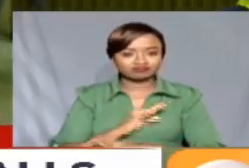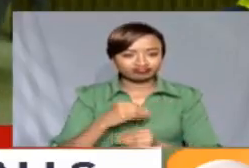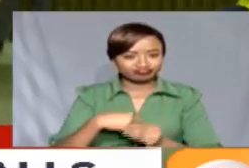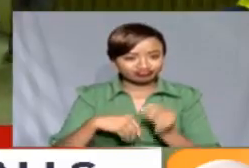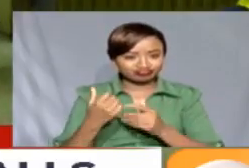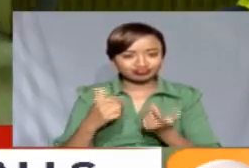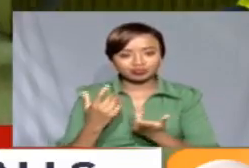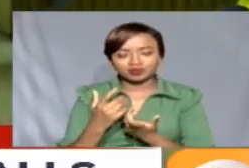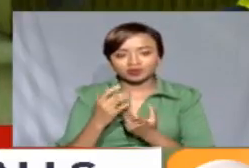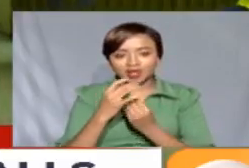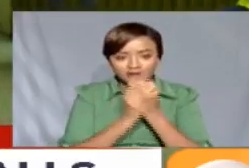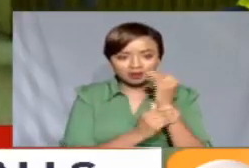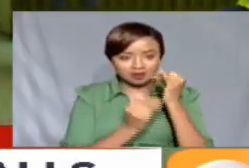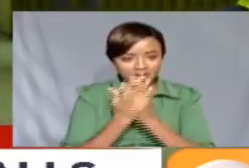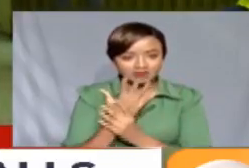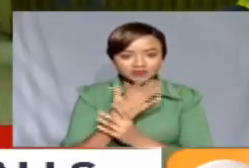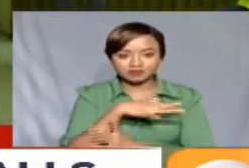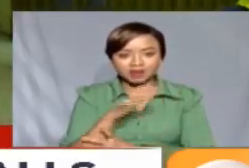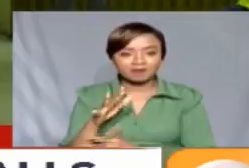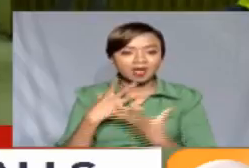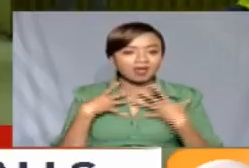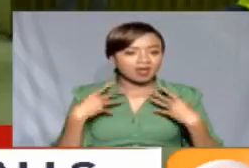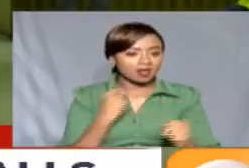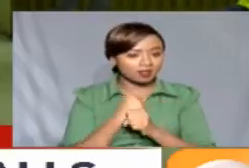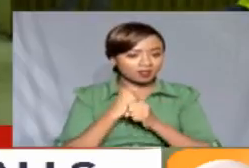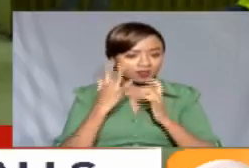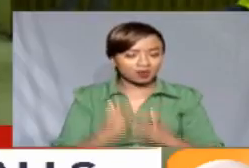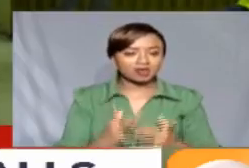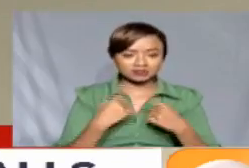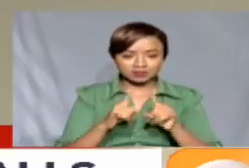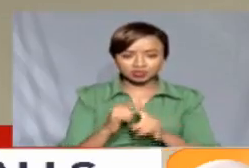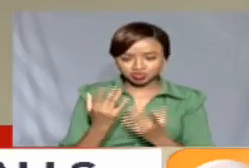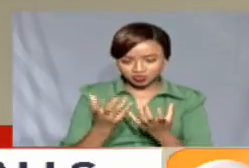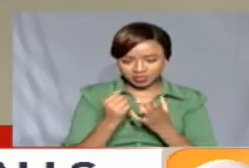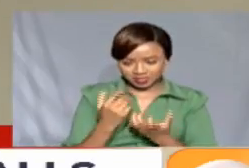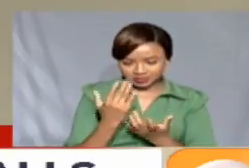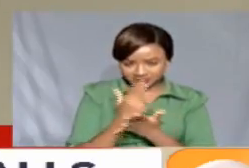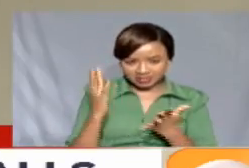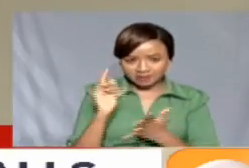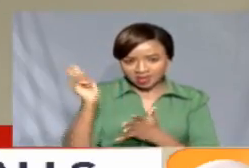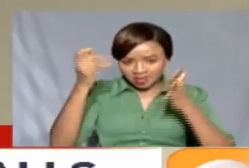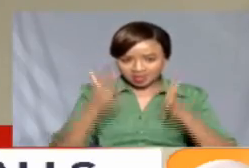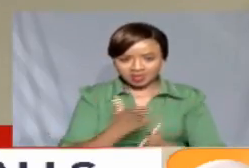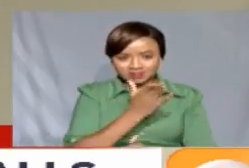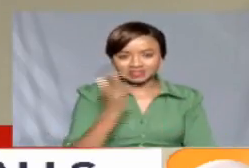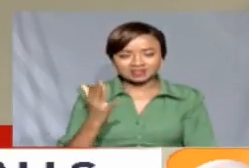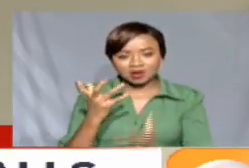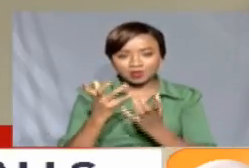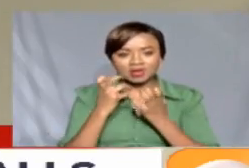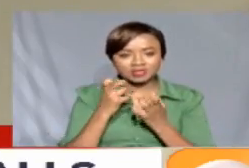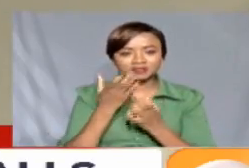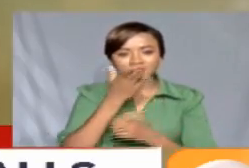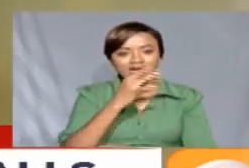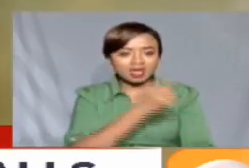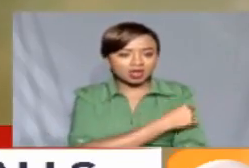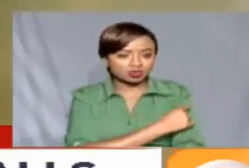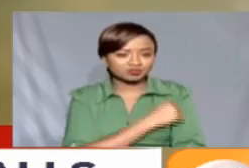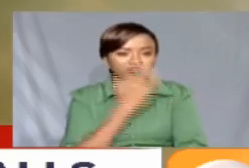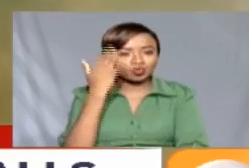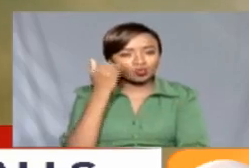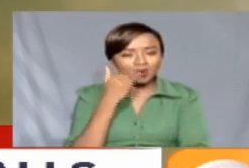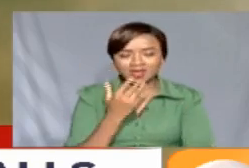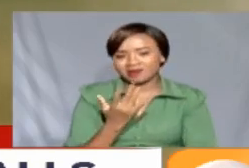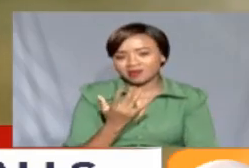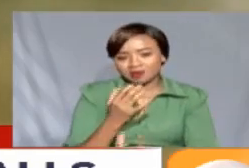their health workers. Given the trend globally, a sizable number of Kenyans may end up in hospital owing to the